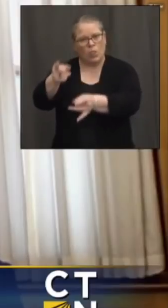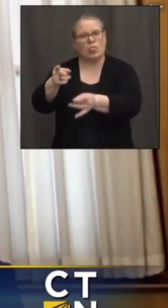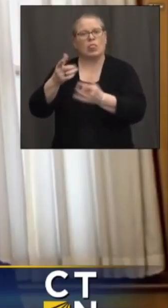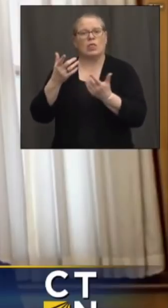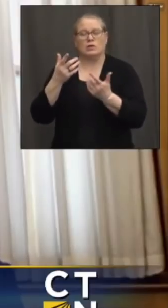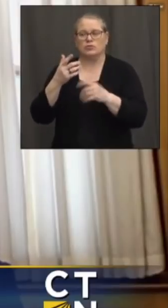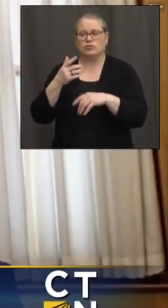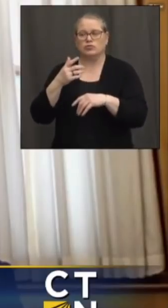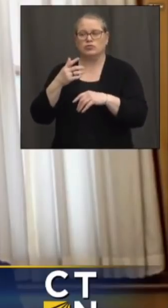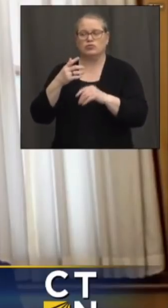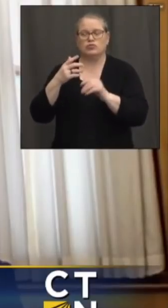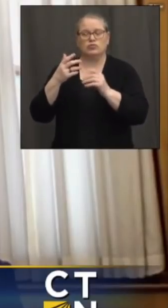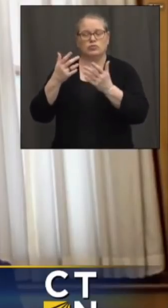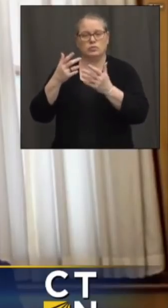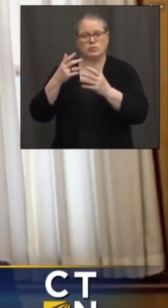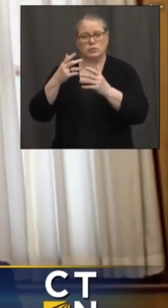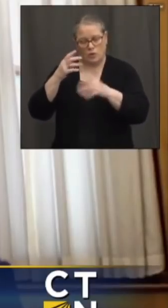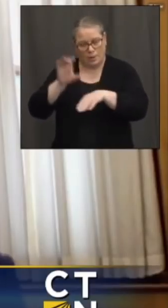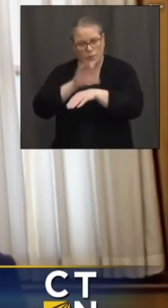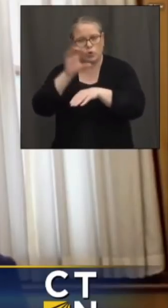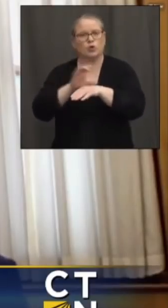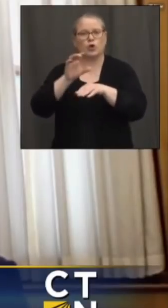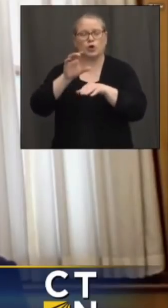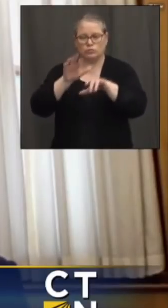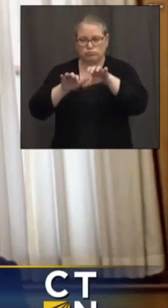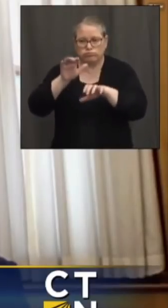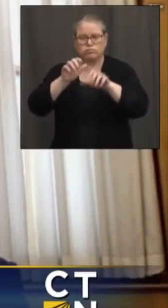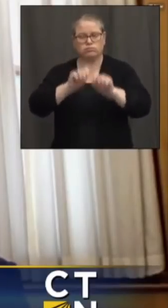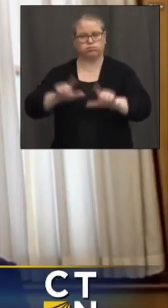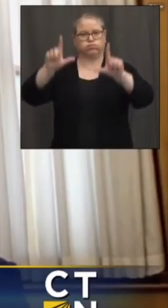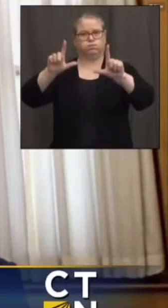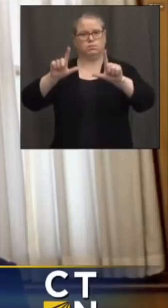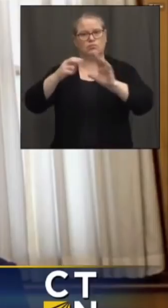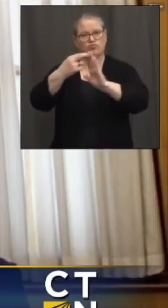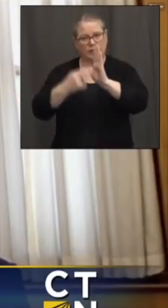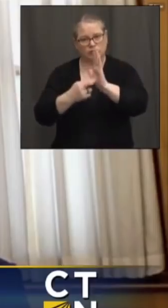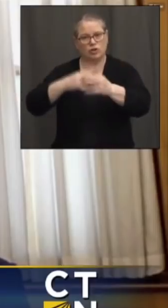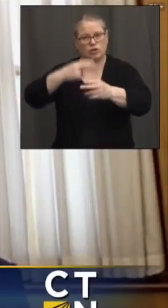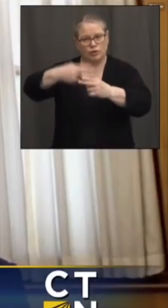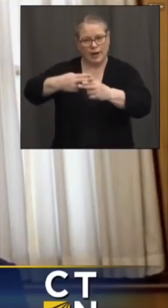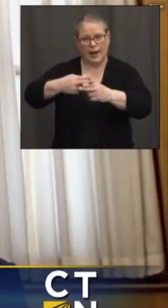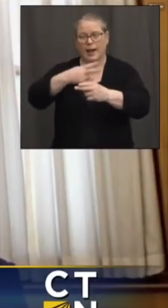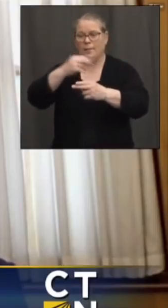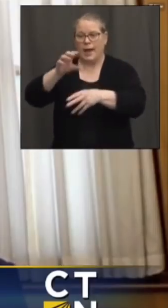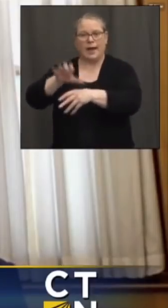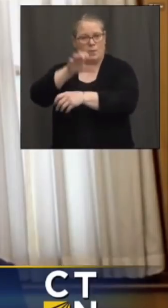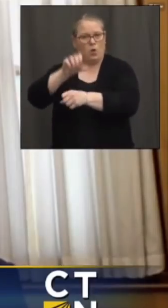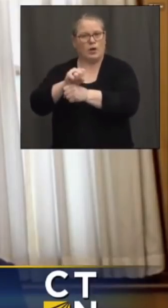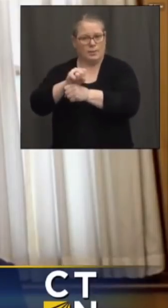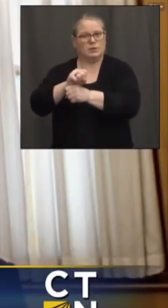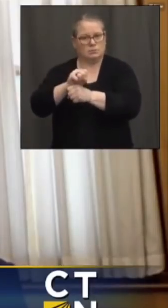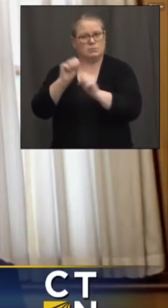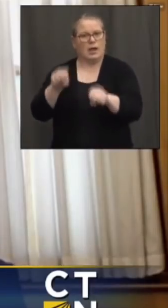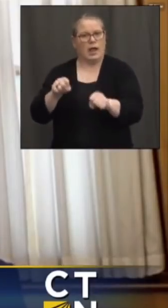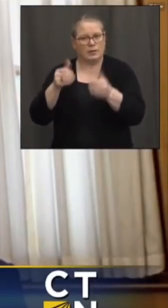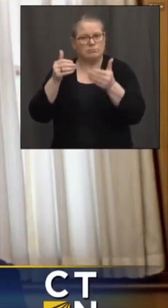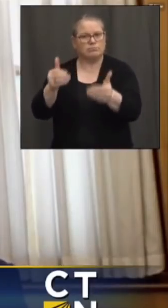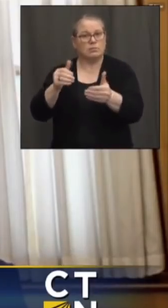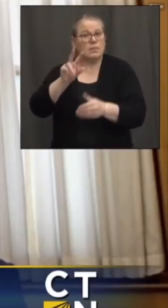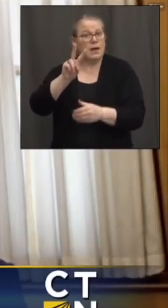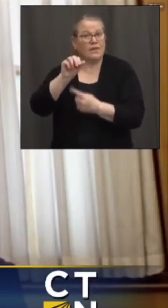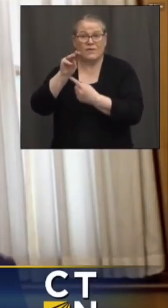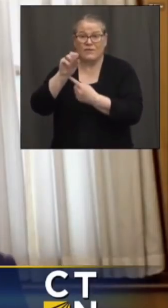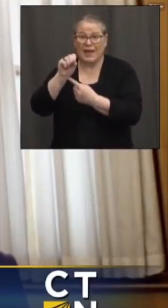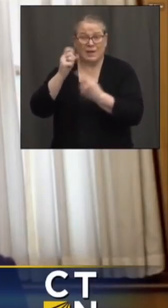where there are appointments available, to book their appointment. And VAMS works. It's for many people have found